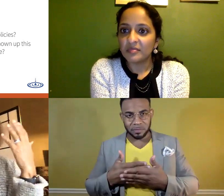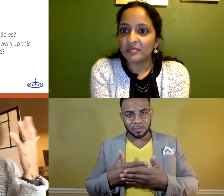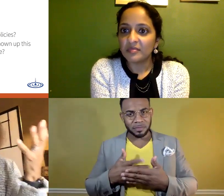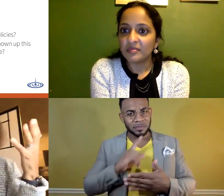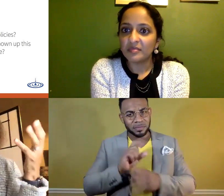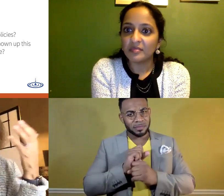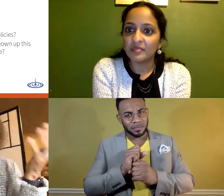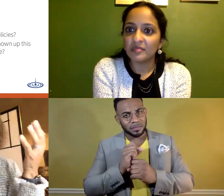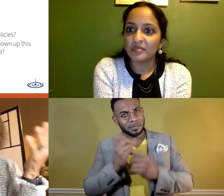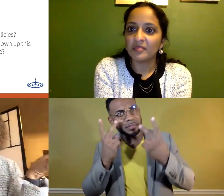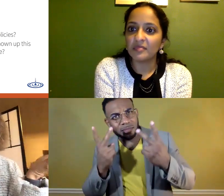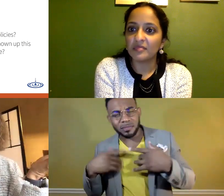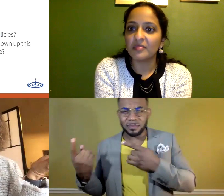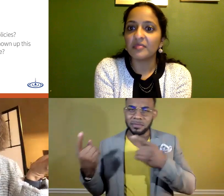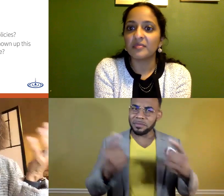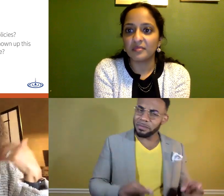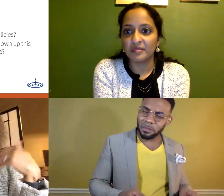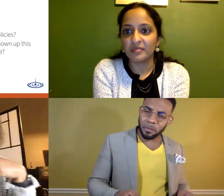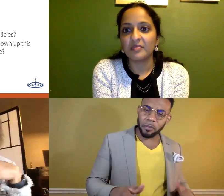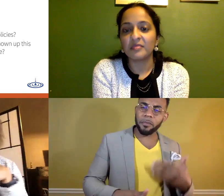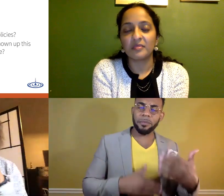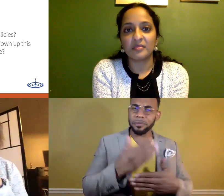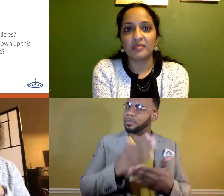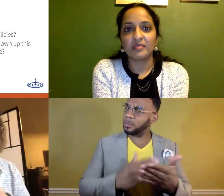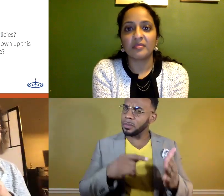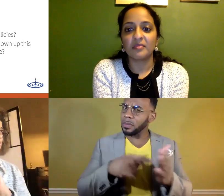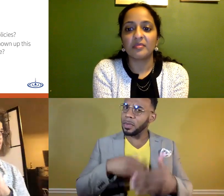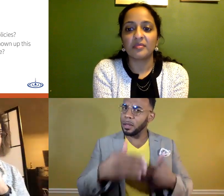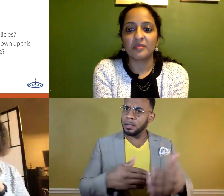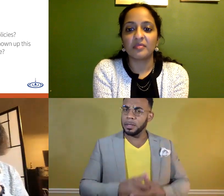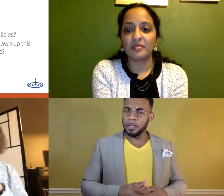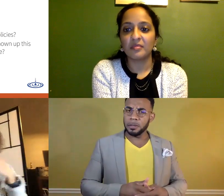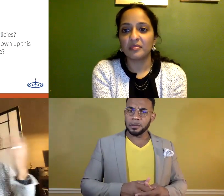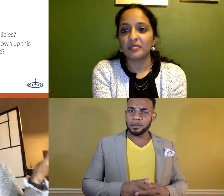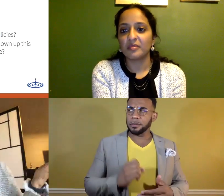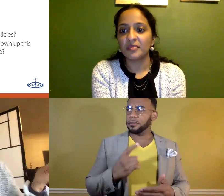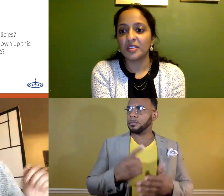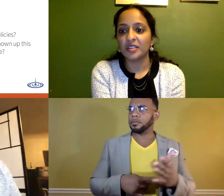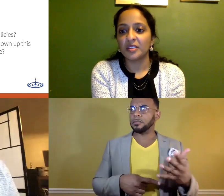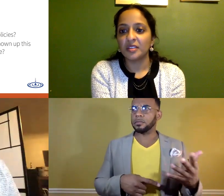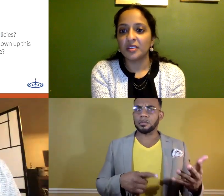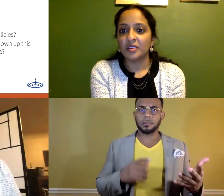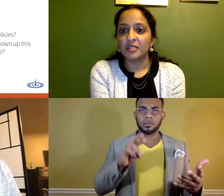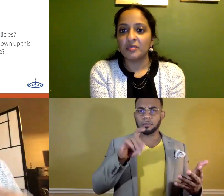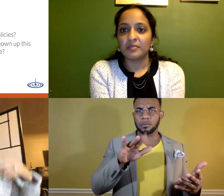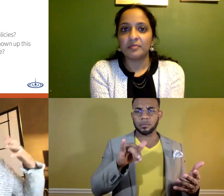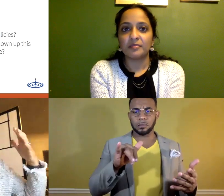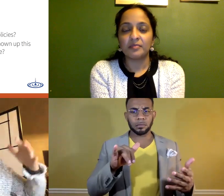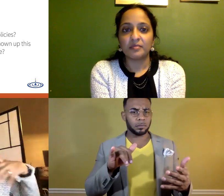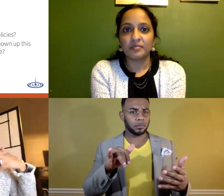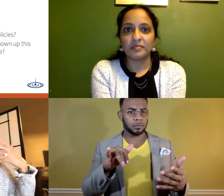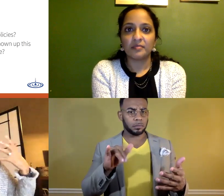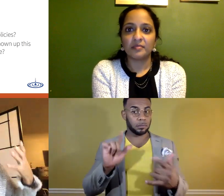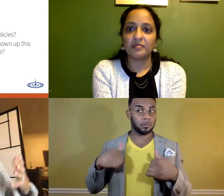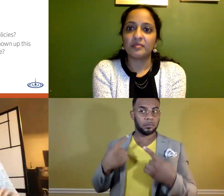actually see what is going on. And so part of this process of what Rusty is out, like what